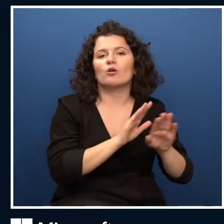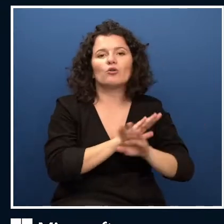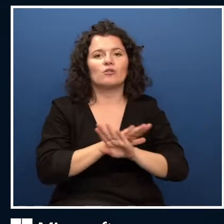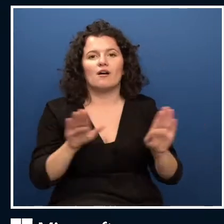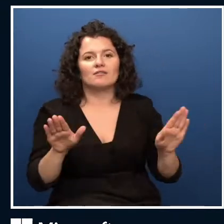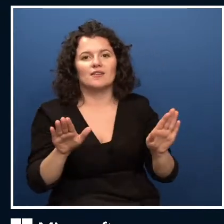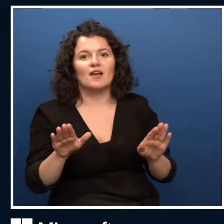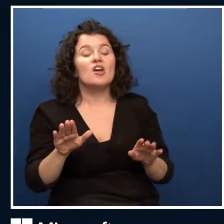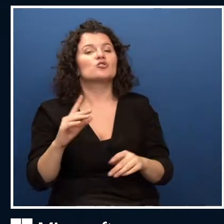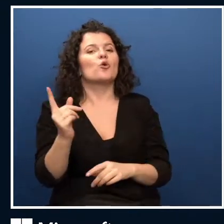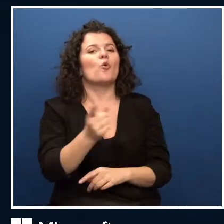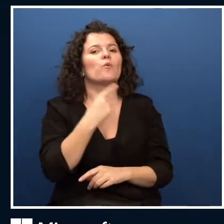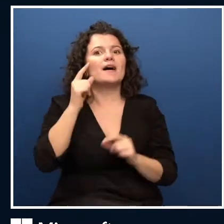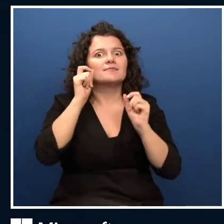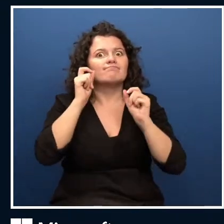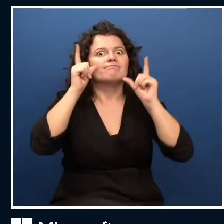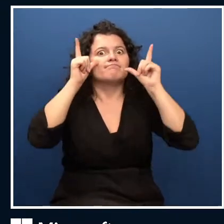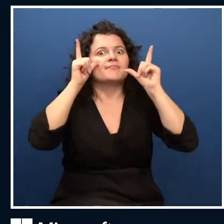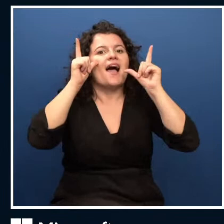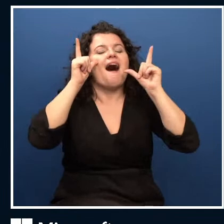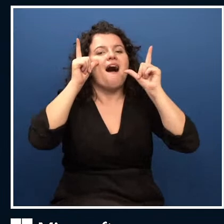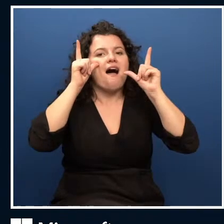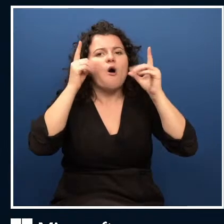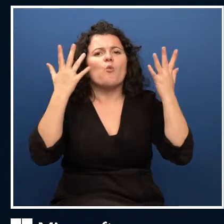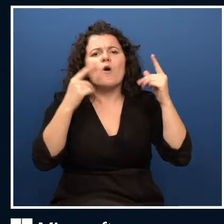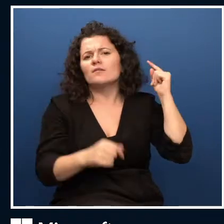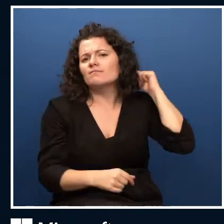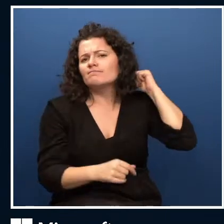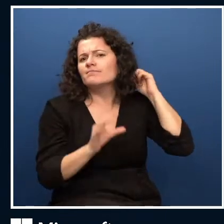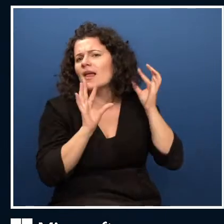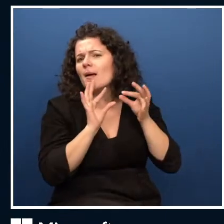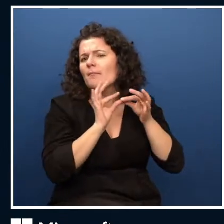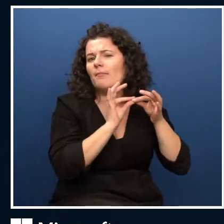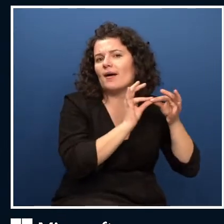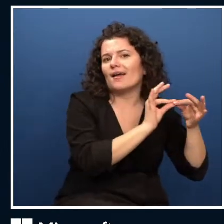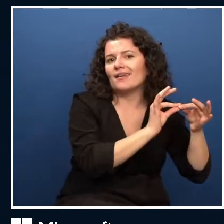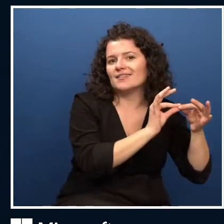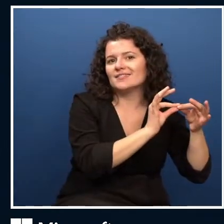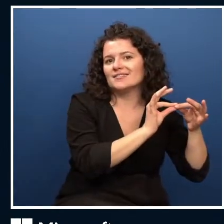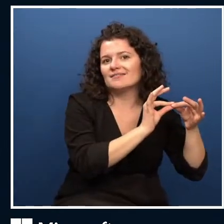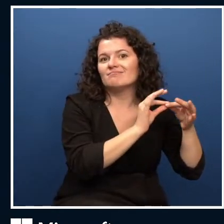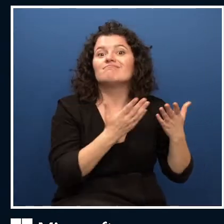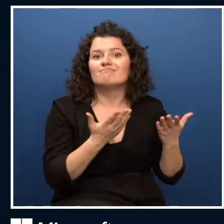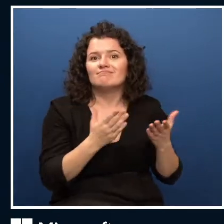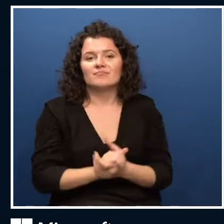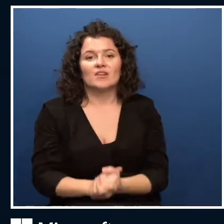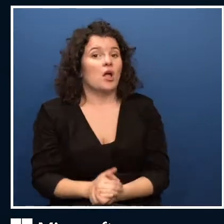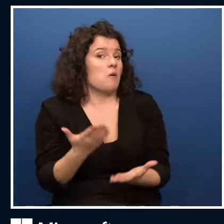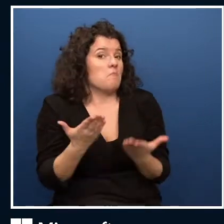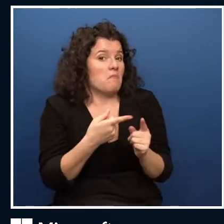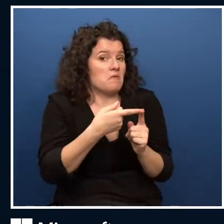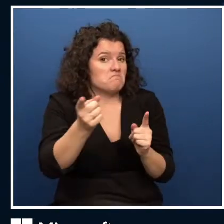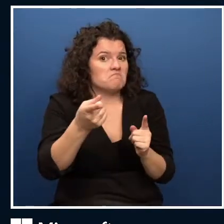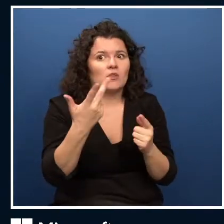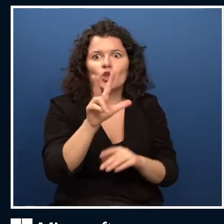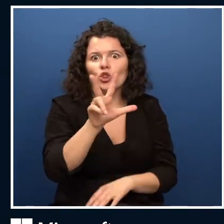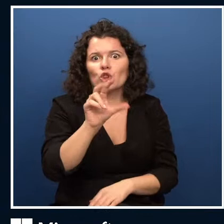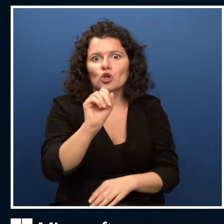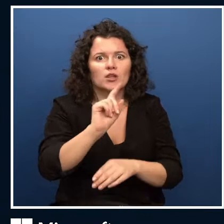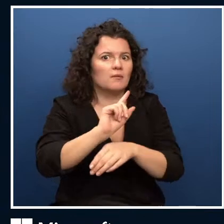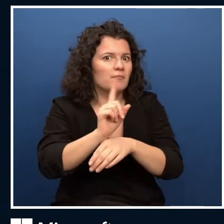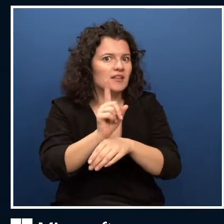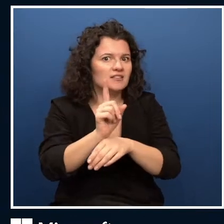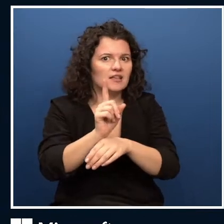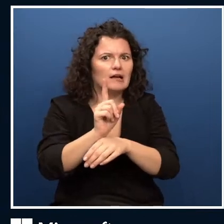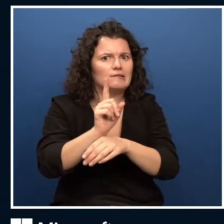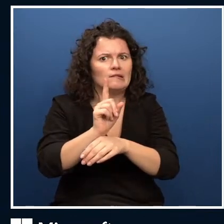So again, the analogy where you could have learned, you could have spent 30 minutes on learning some new